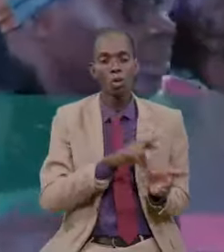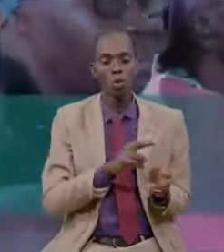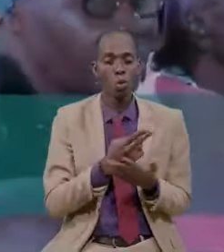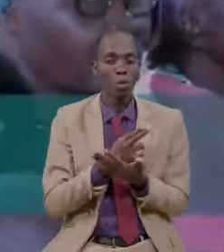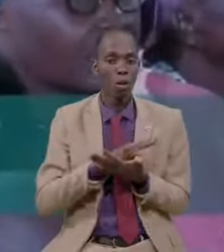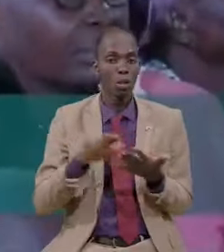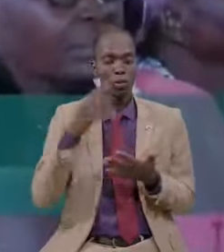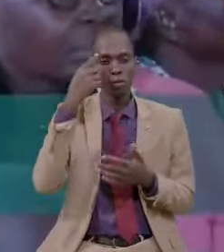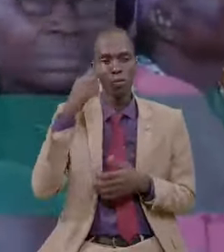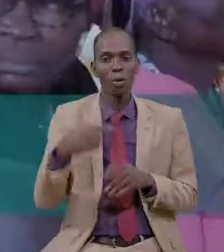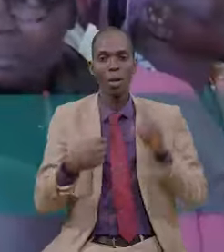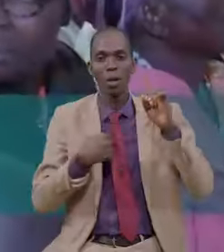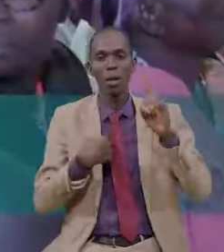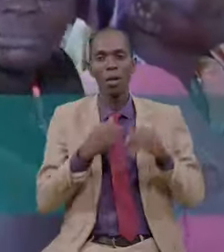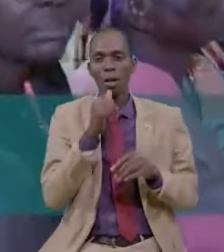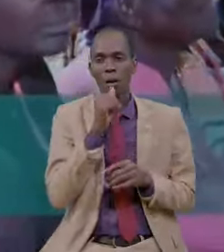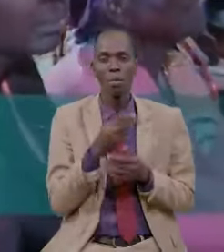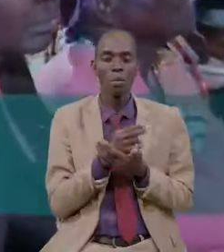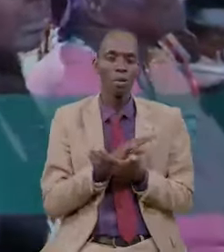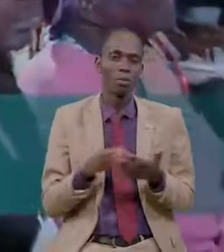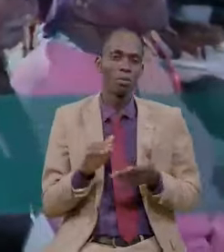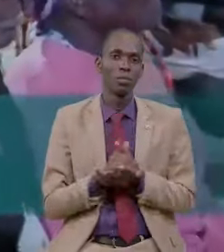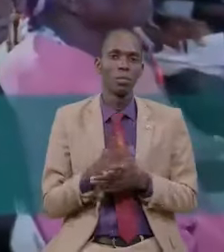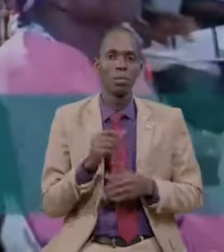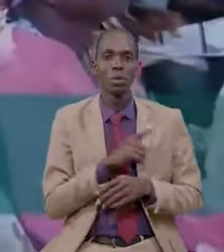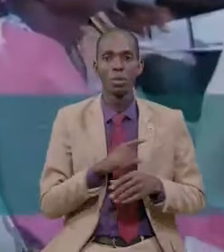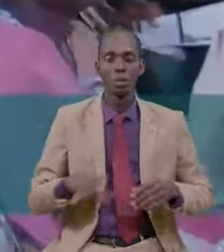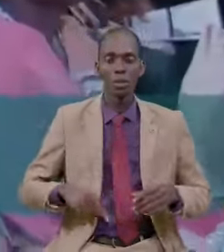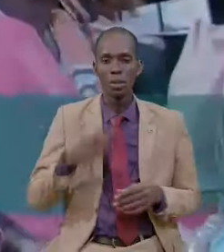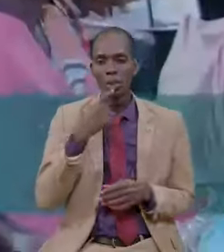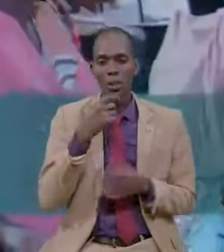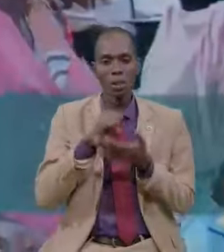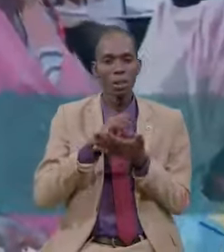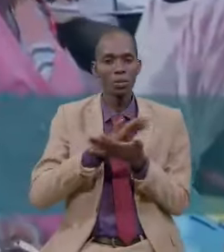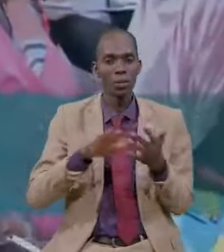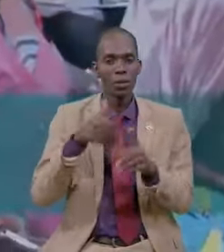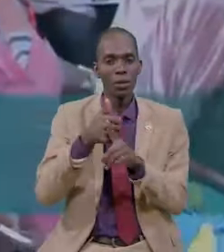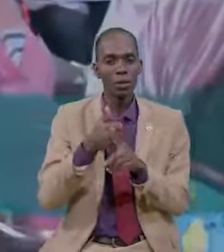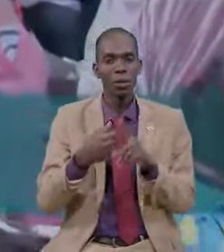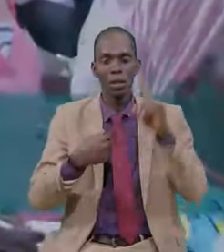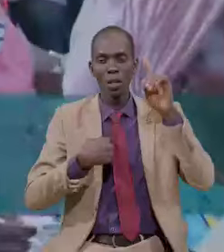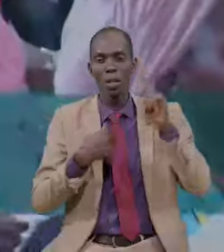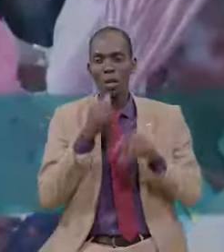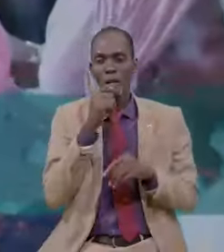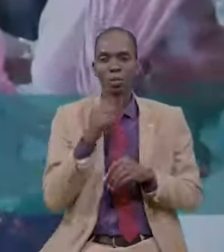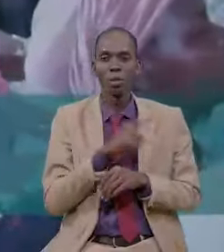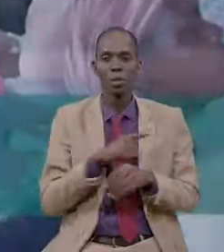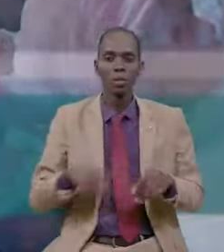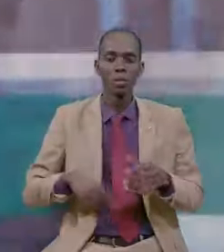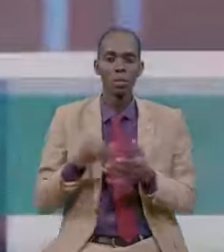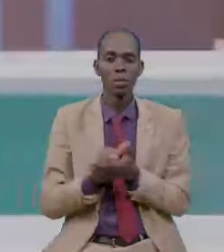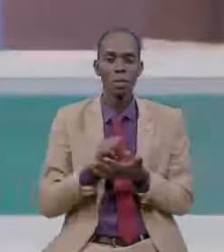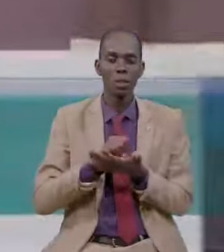Lord said, sanctify yourself. I am the Lord that sanctified you. When